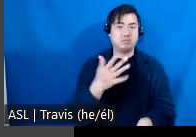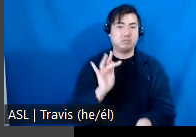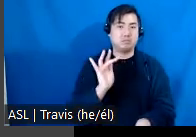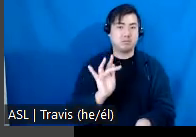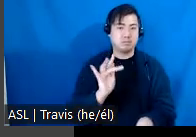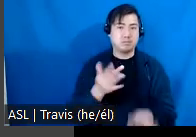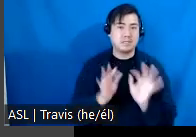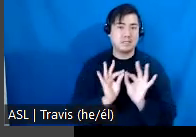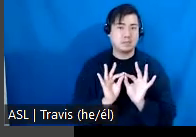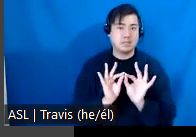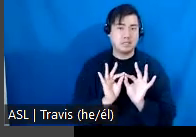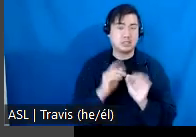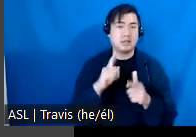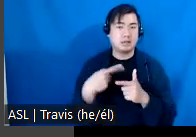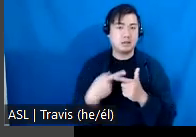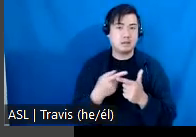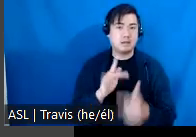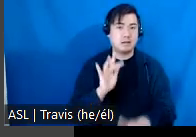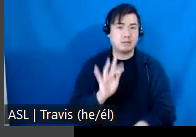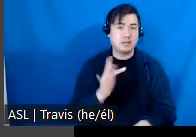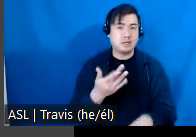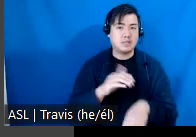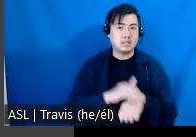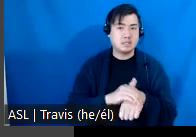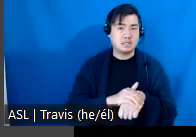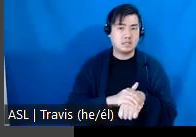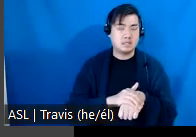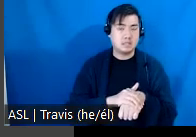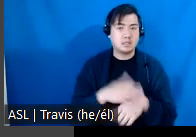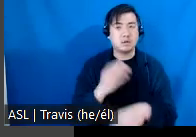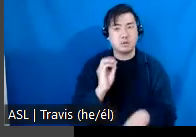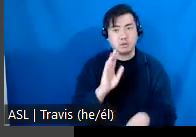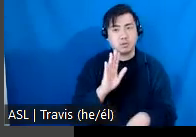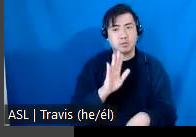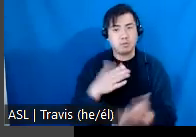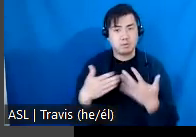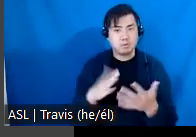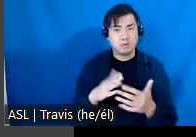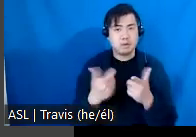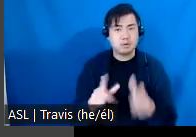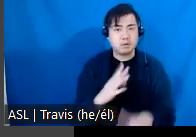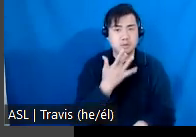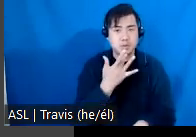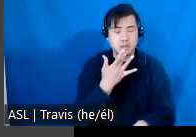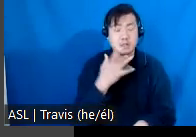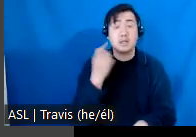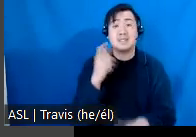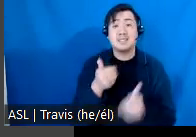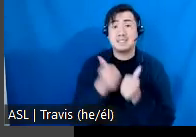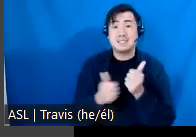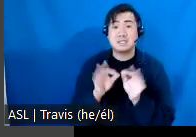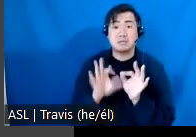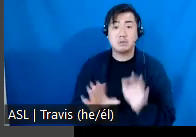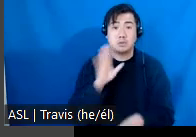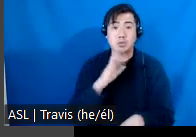so, when we invite the interpreters in, they will come into the English channel and let folks know where to find them. And with